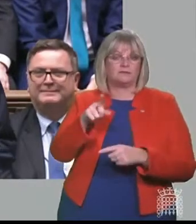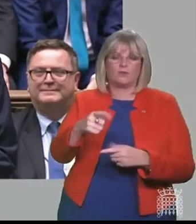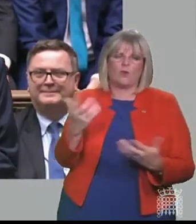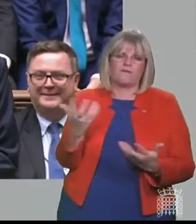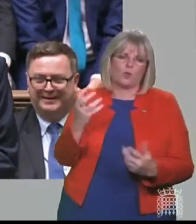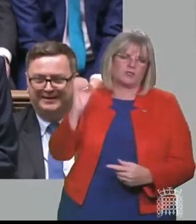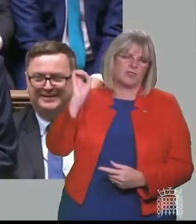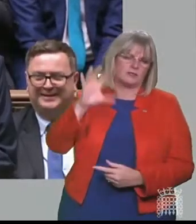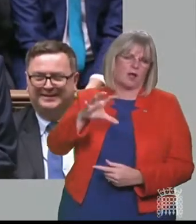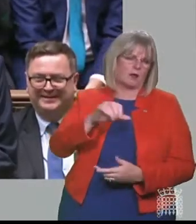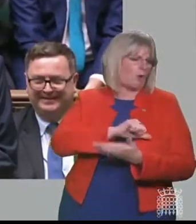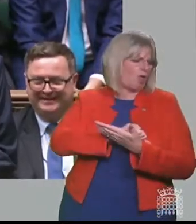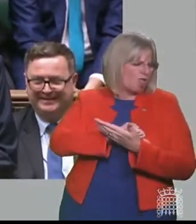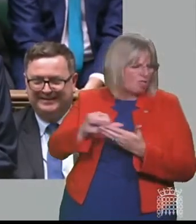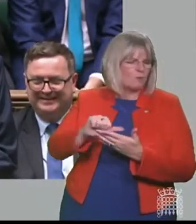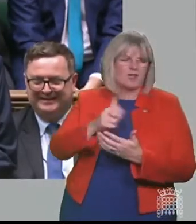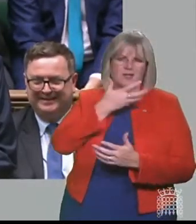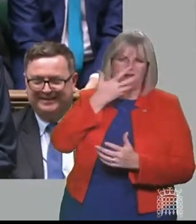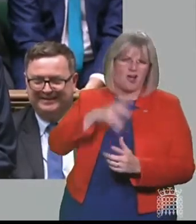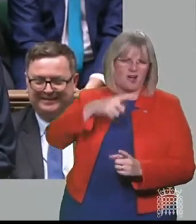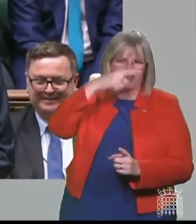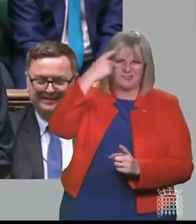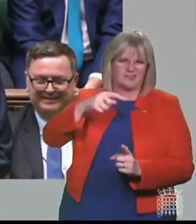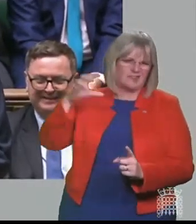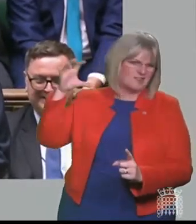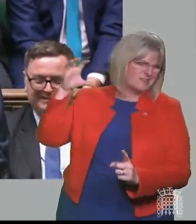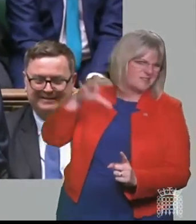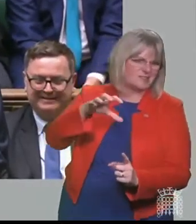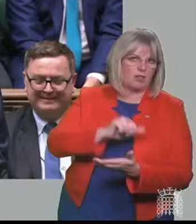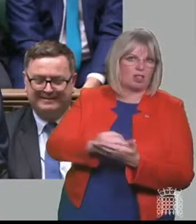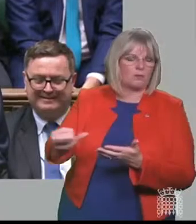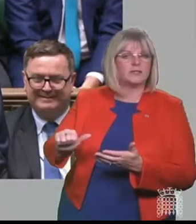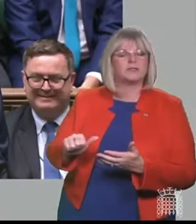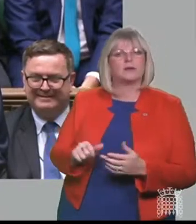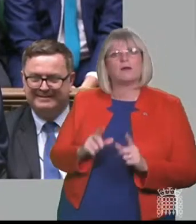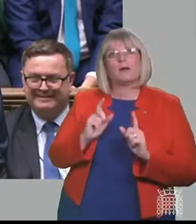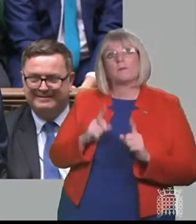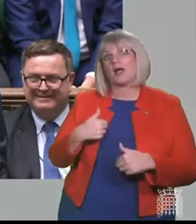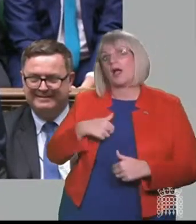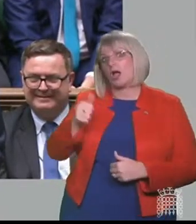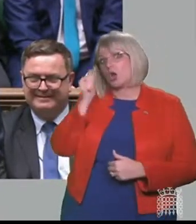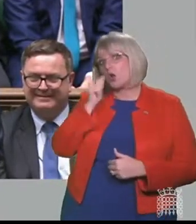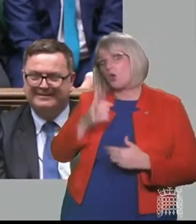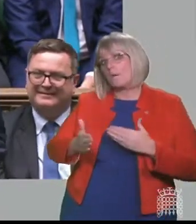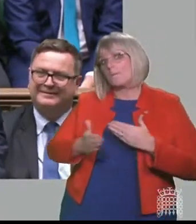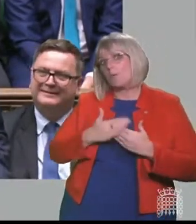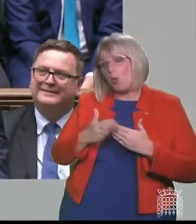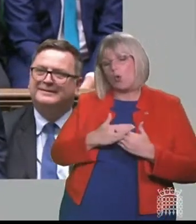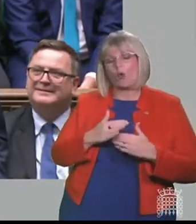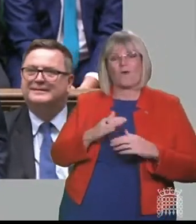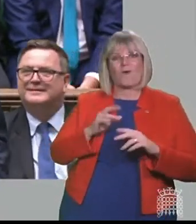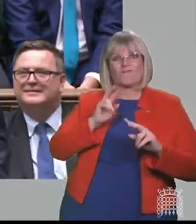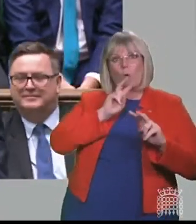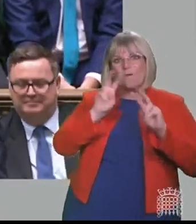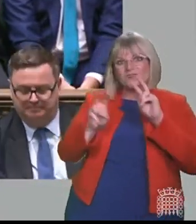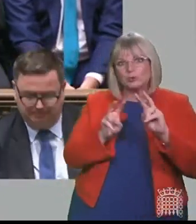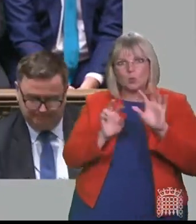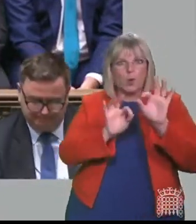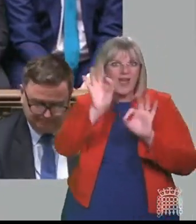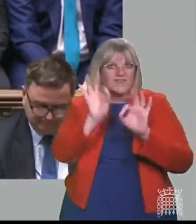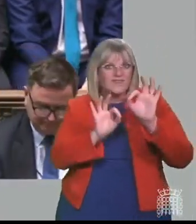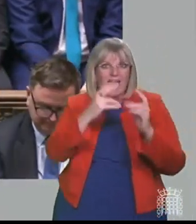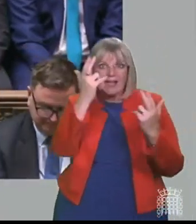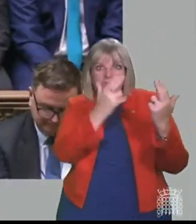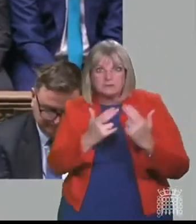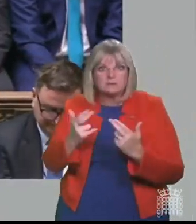shines. I know that even more could be invested in visual effects if we increase the generosity of the film and high-end TV